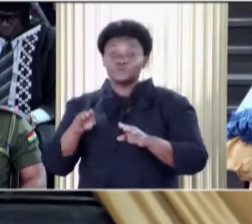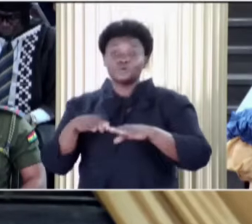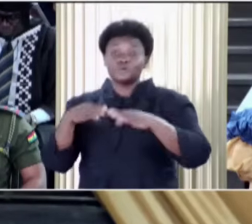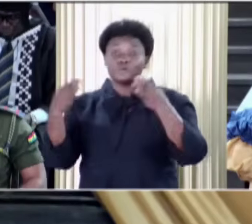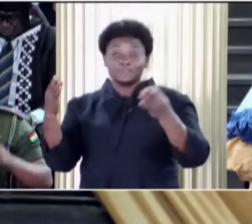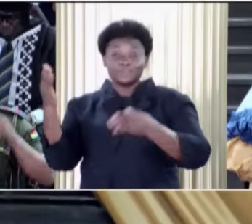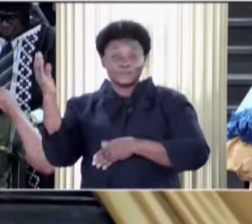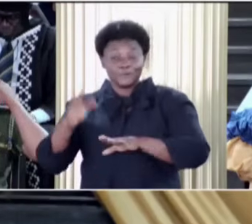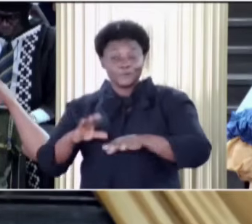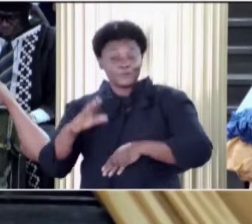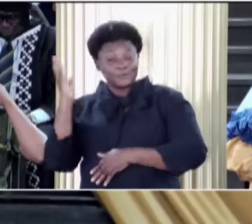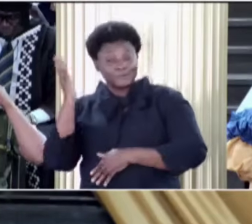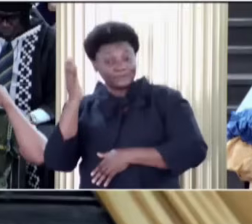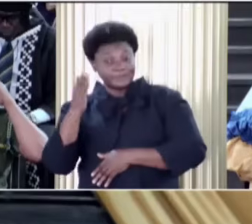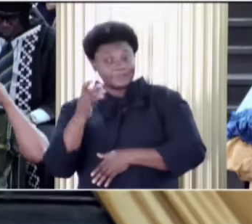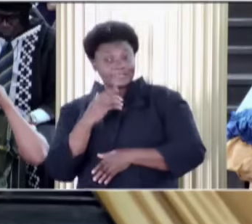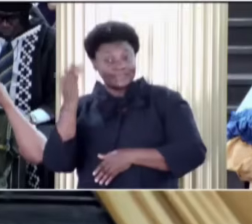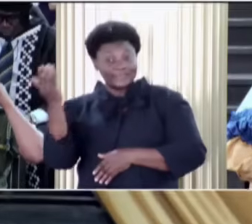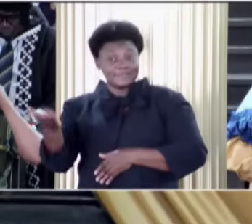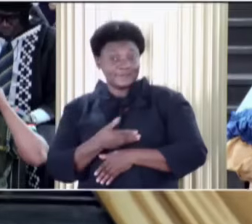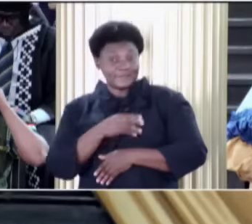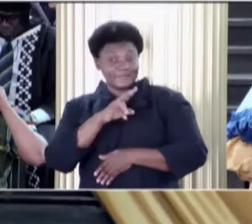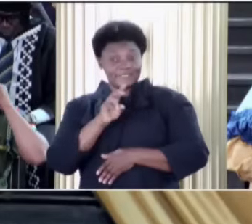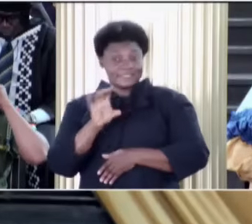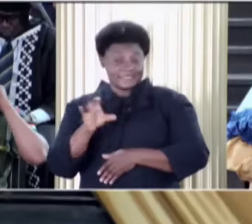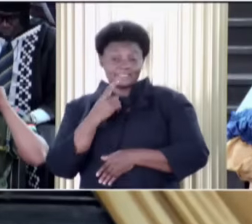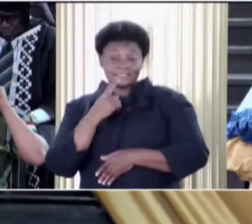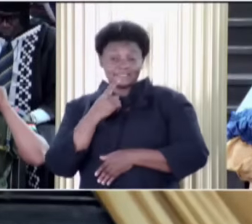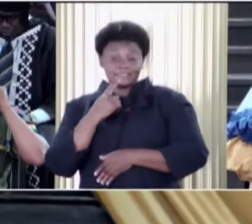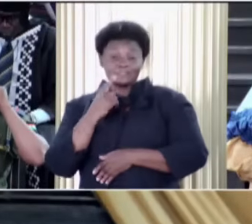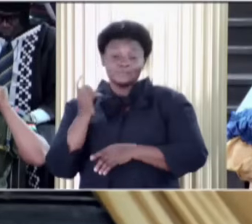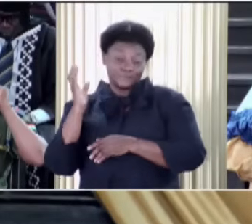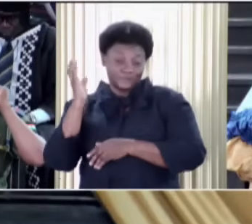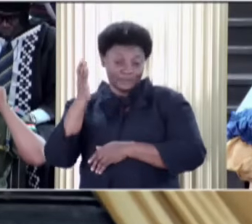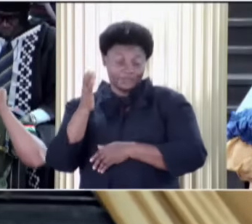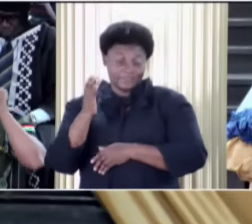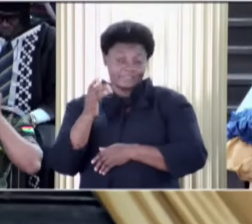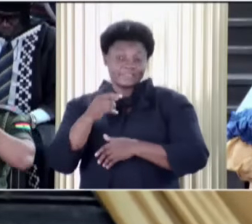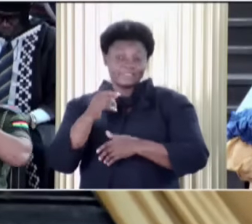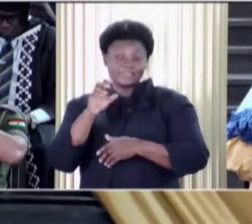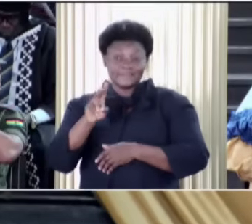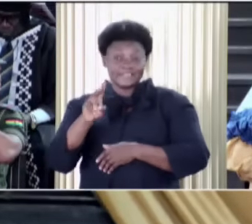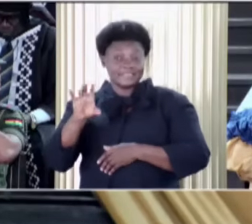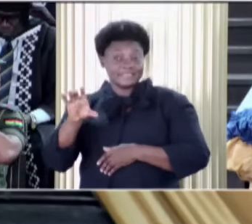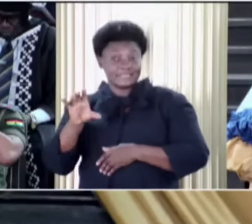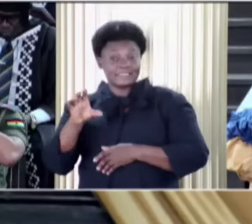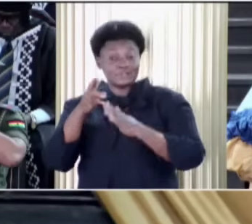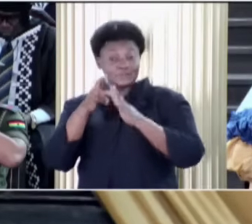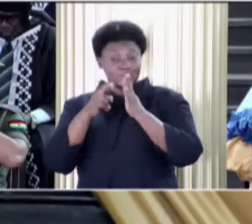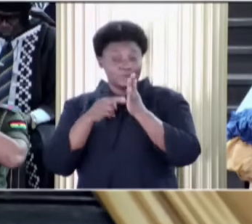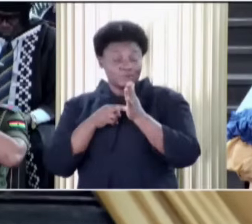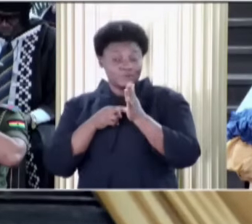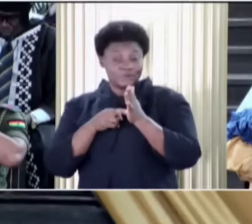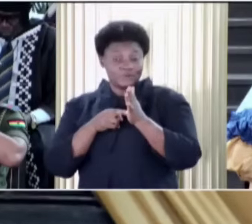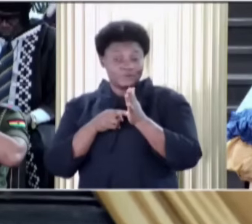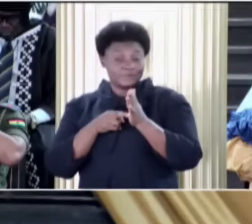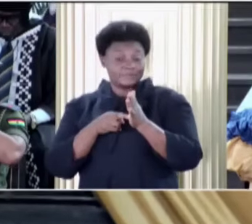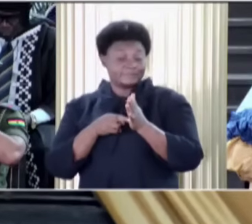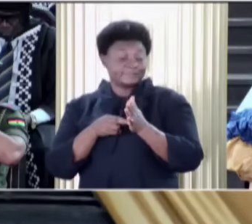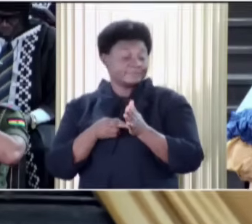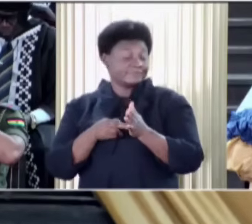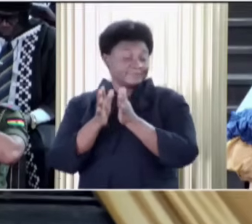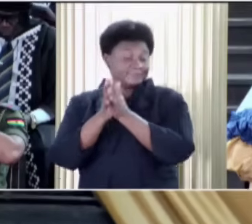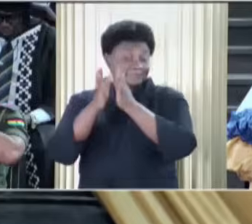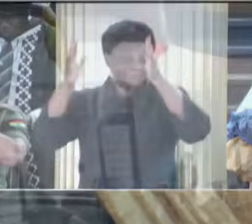and invite the Vice-Chancellor, Professor Nanaba Appiah-Amfo, to deliver the Vice-Chancellor's report to congregation. Thank